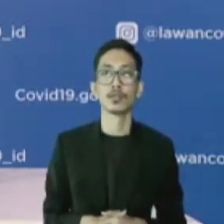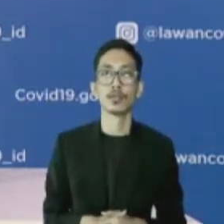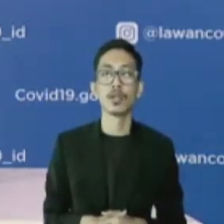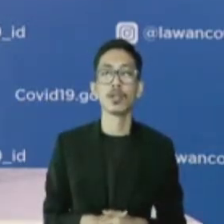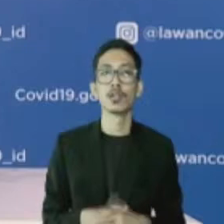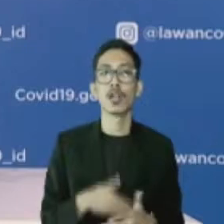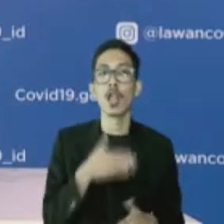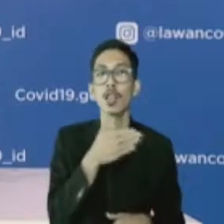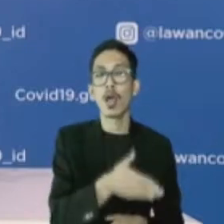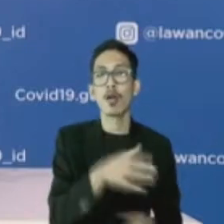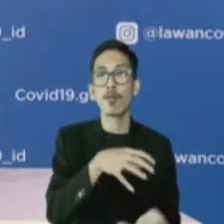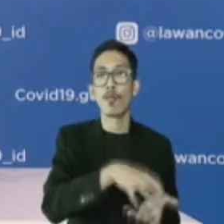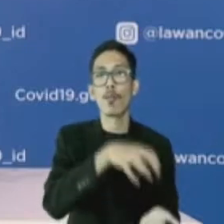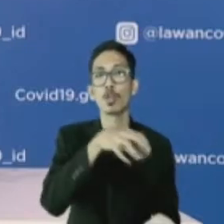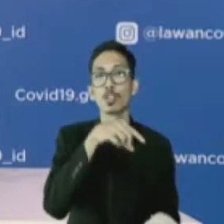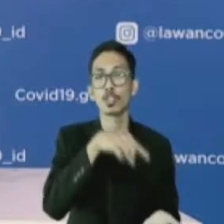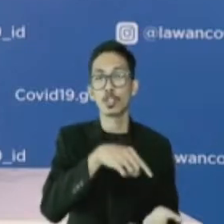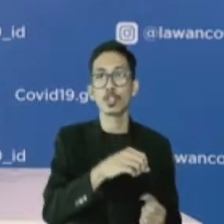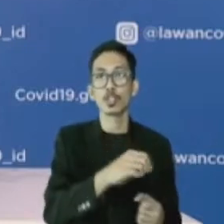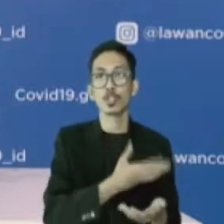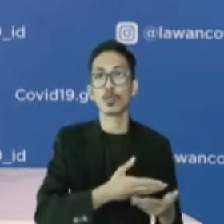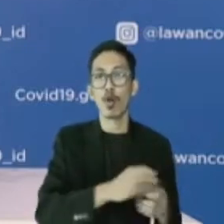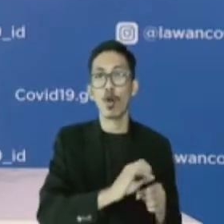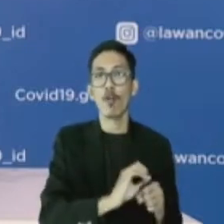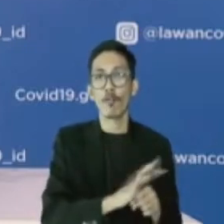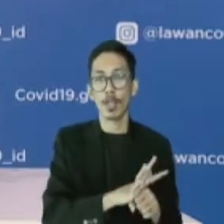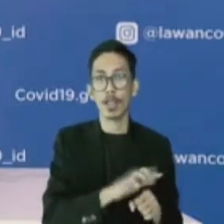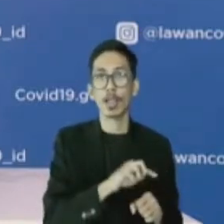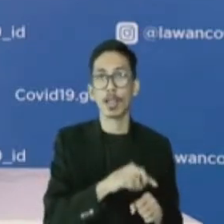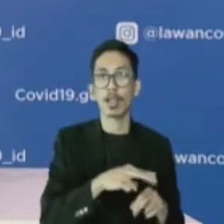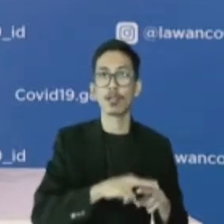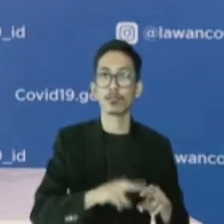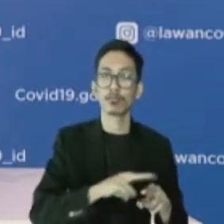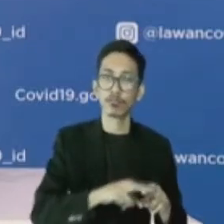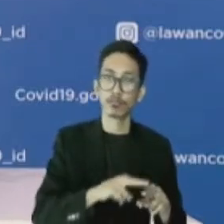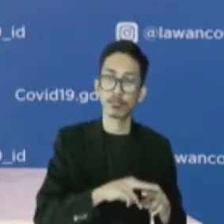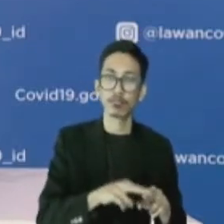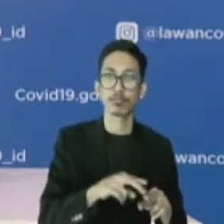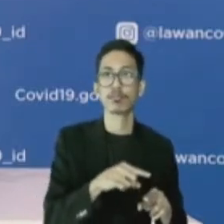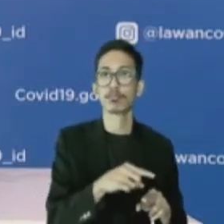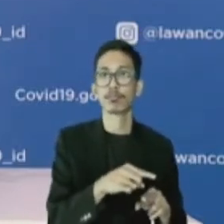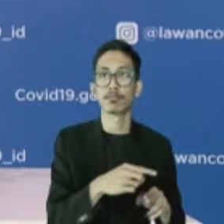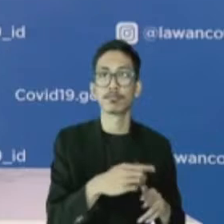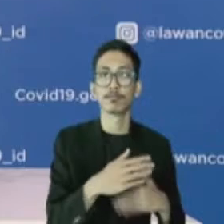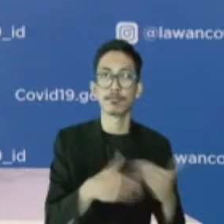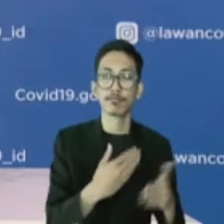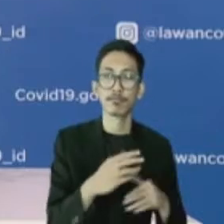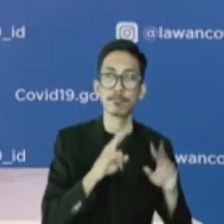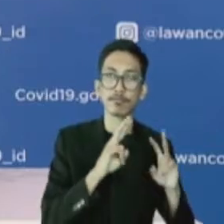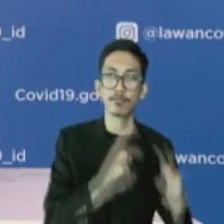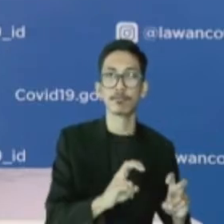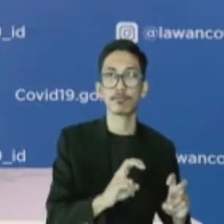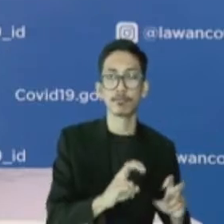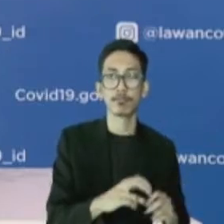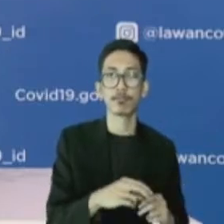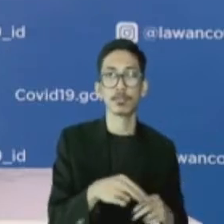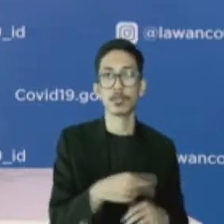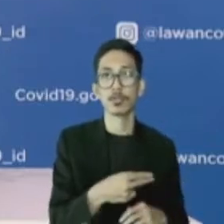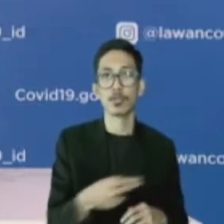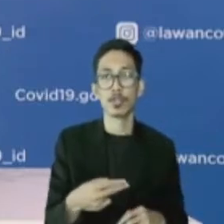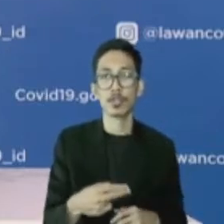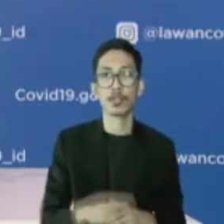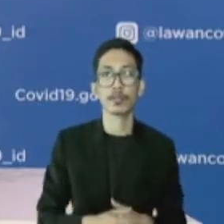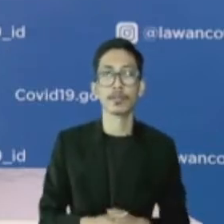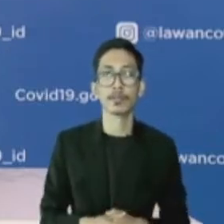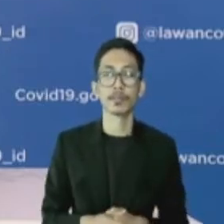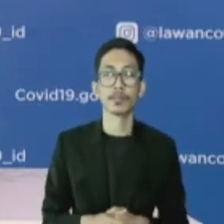treatment alternatives by cooperating with foreign manufacturers to establish factories in Indonesia, such